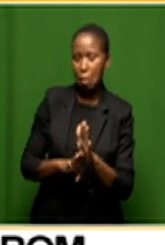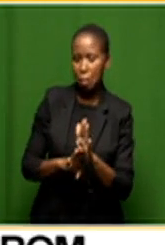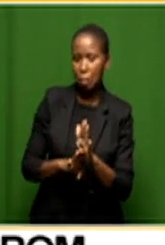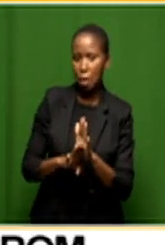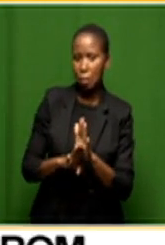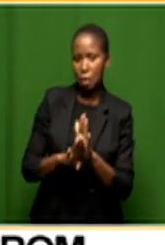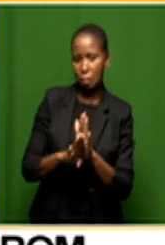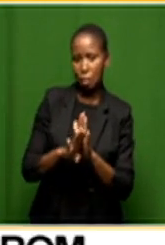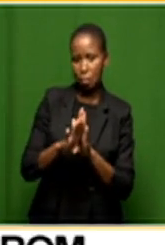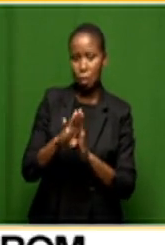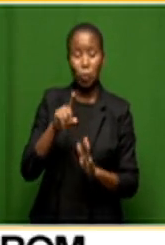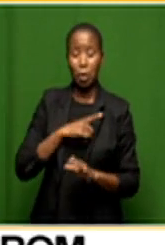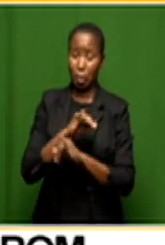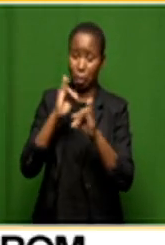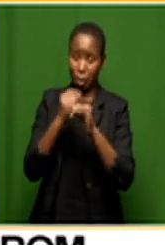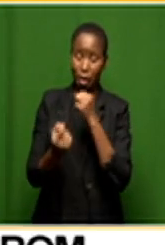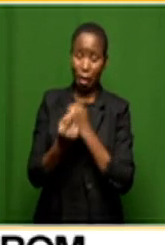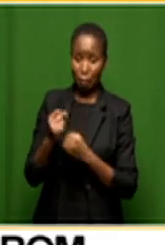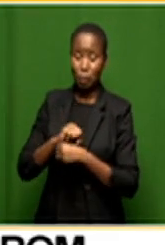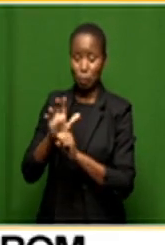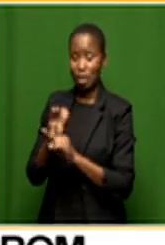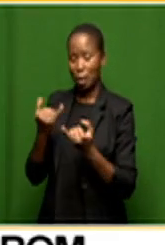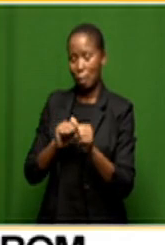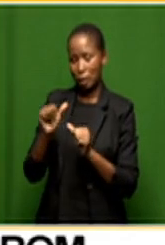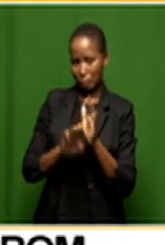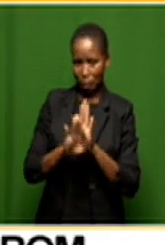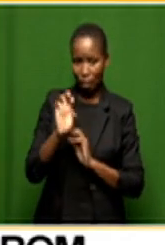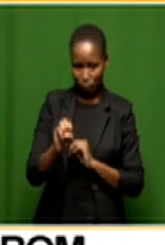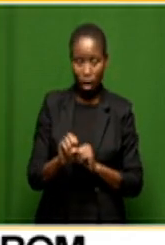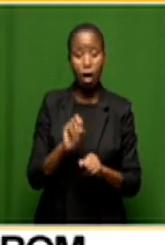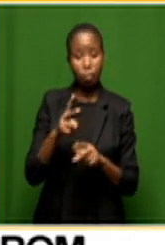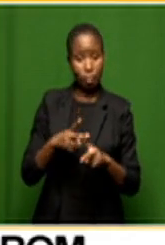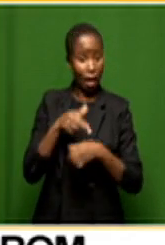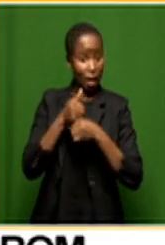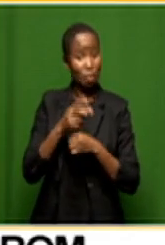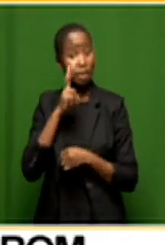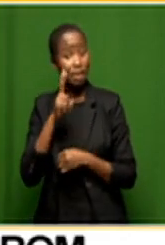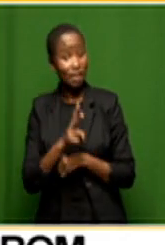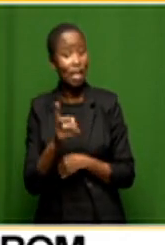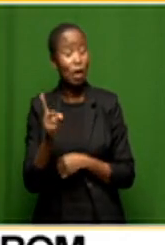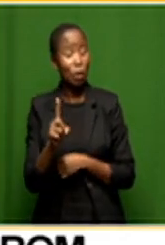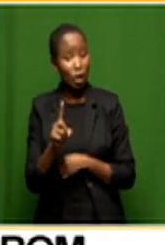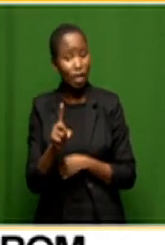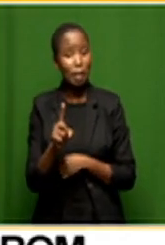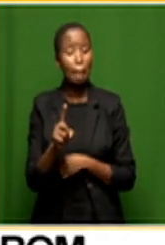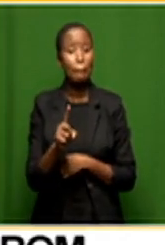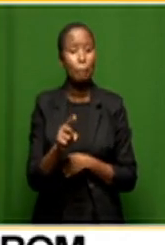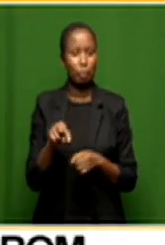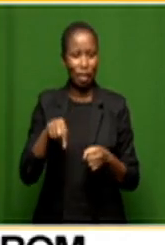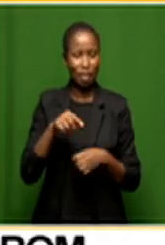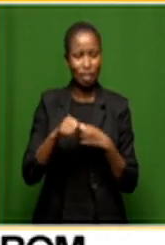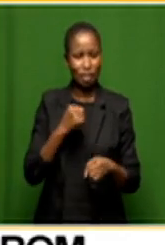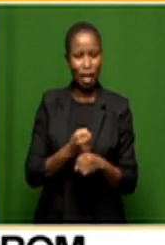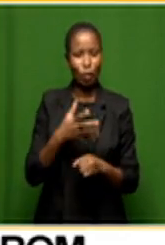from the devastating impact of the pandemic. And one such campaign that we are seeing at the moment, especially around this